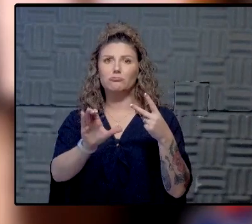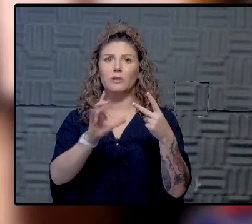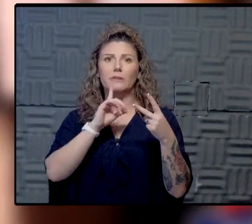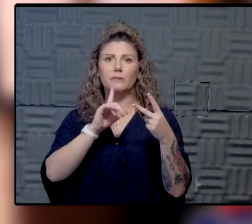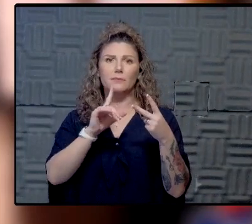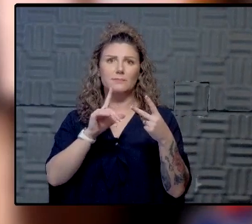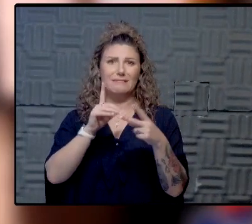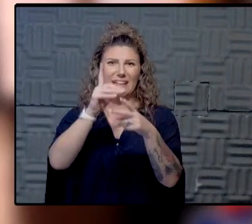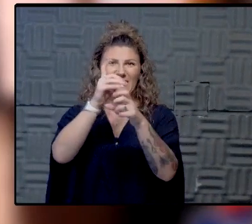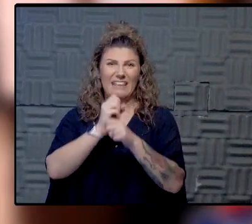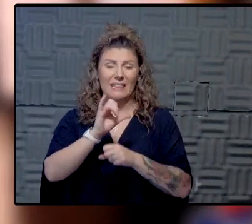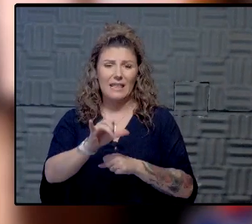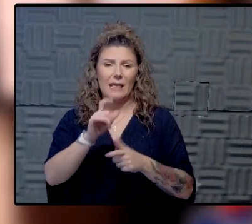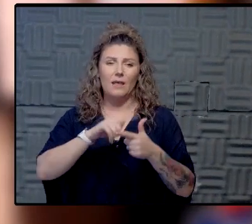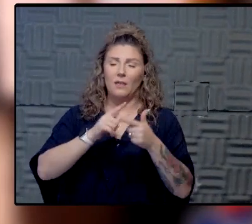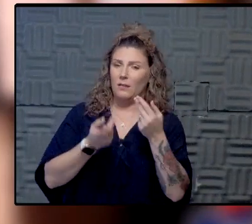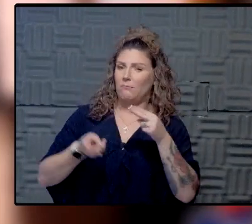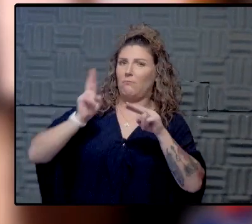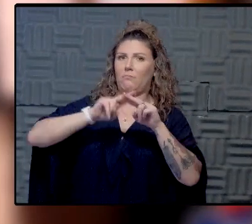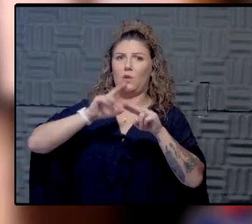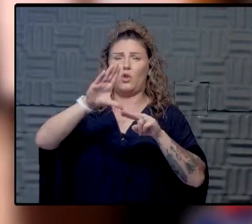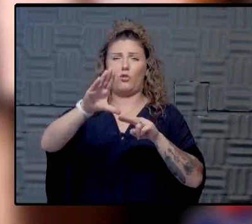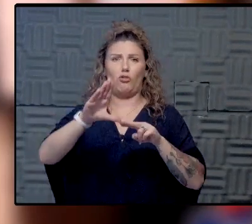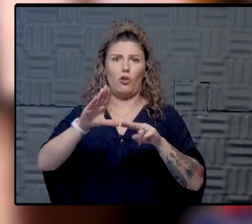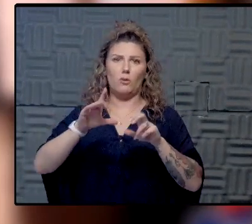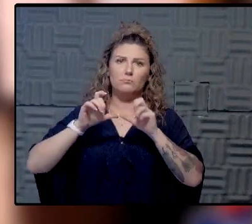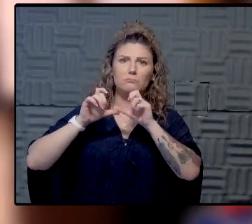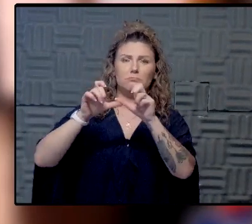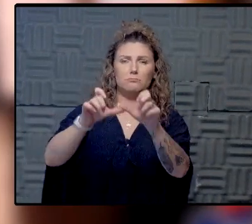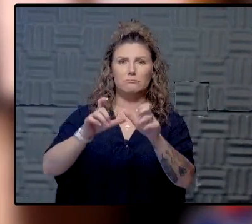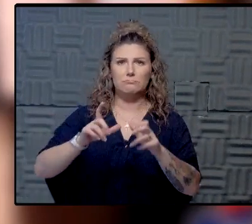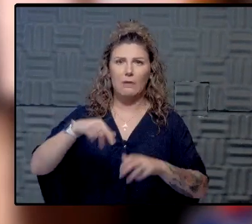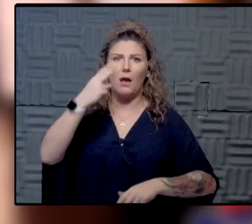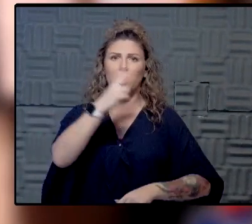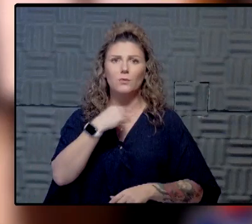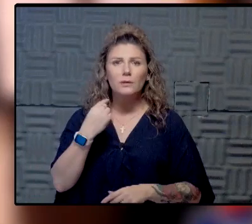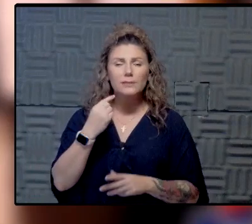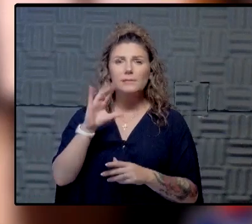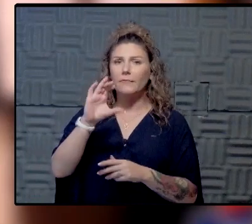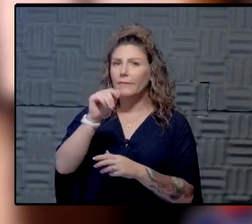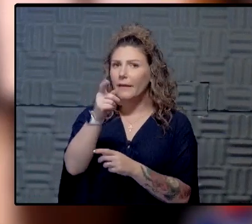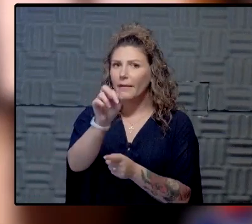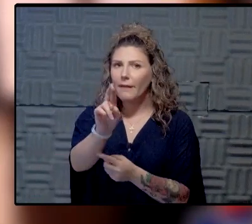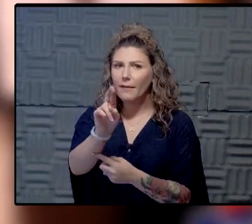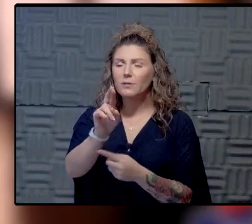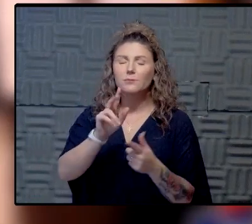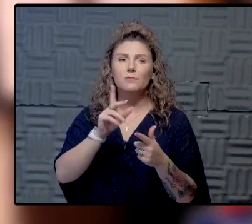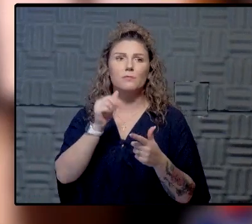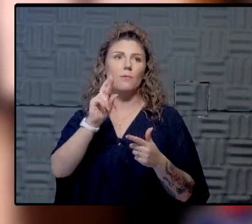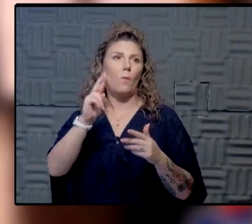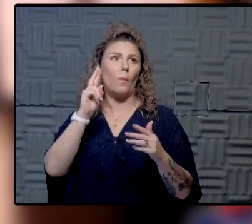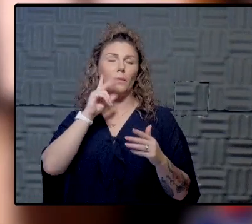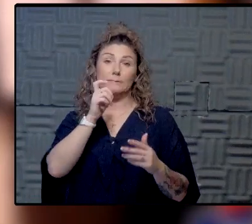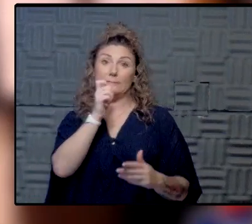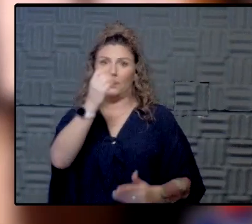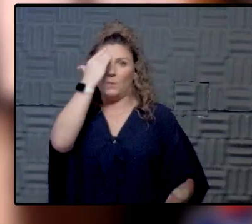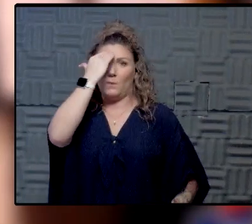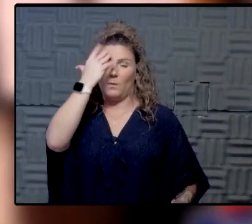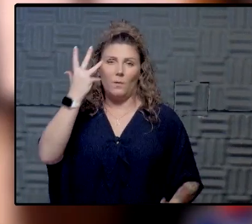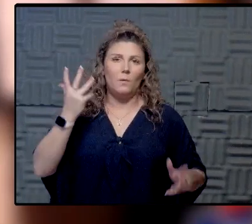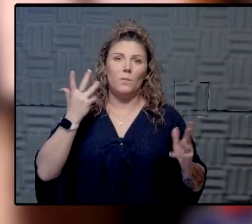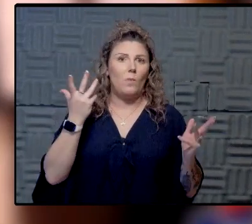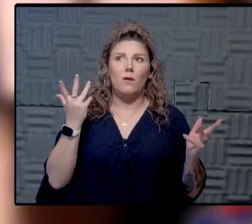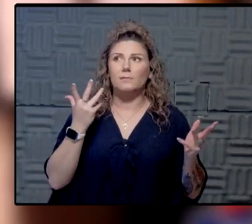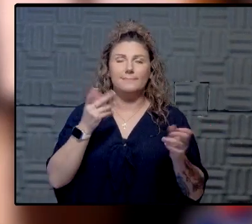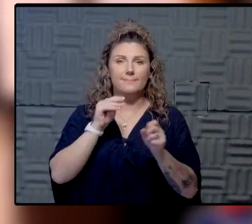that vaccine, and then increasing their lifelong risk of cancer, versus just the unknown about what would